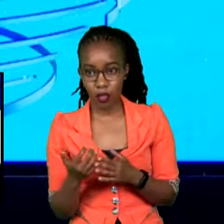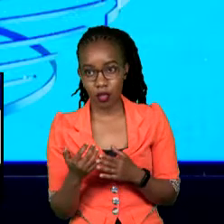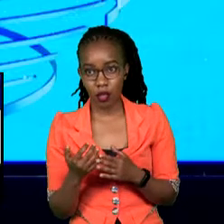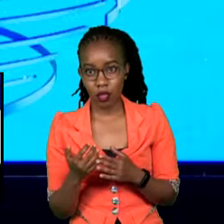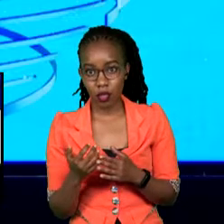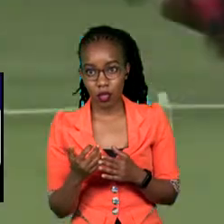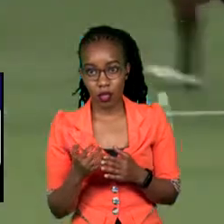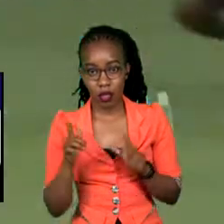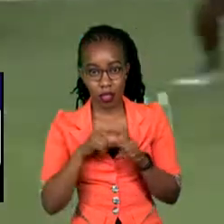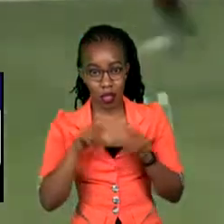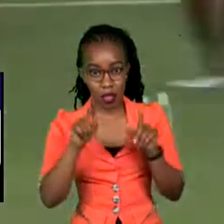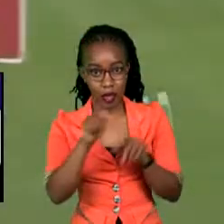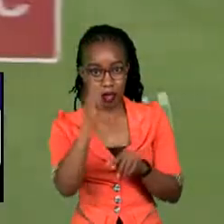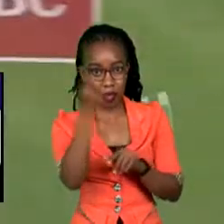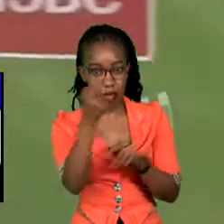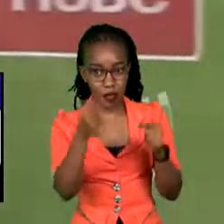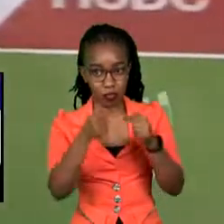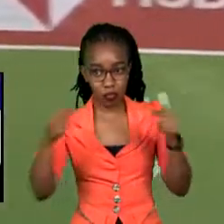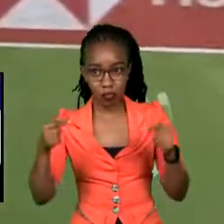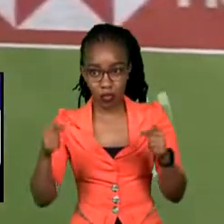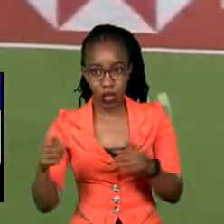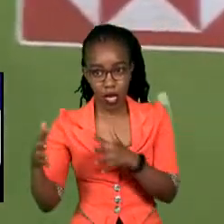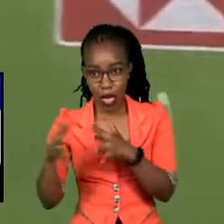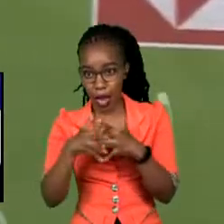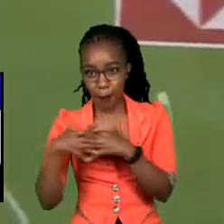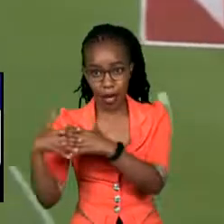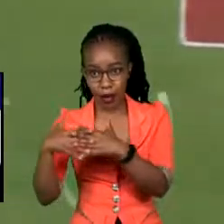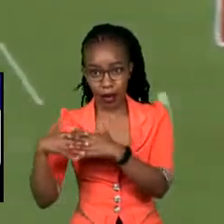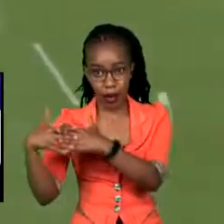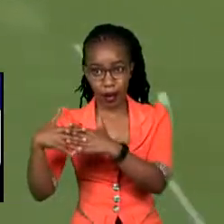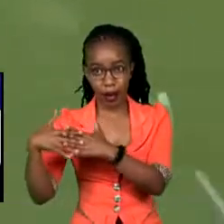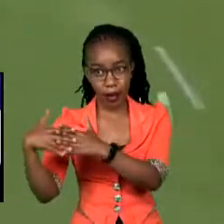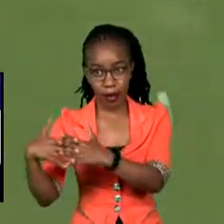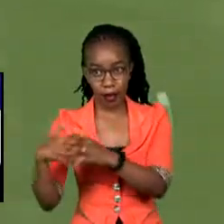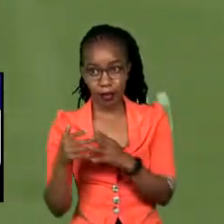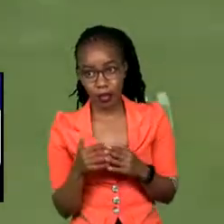Team Kenya will also be up against the USA, and it will lock horns